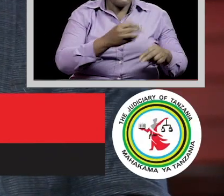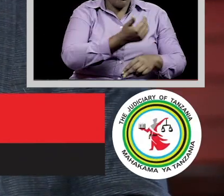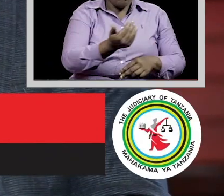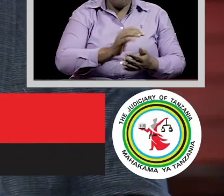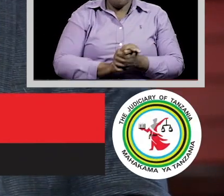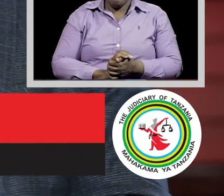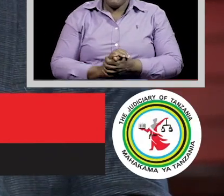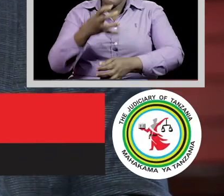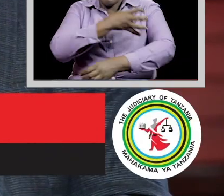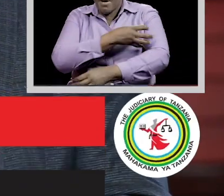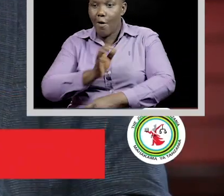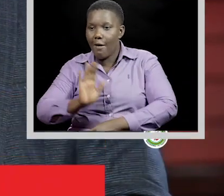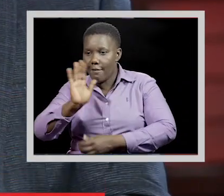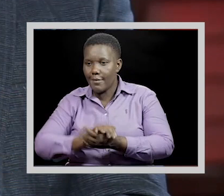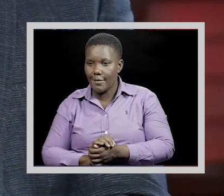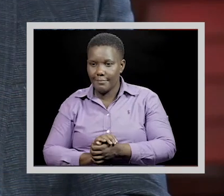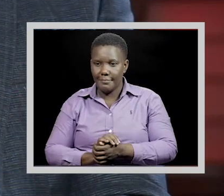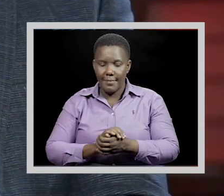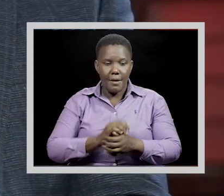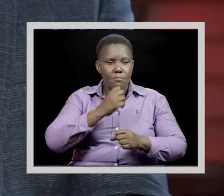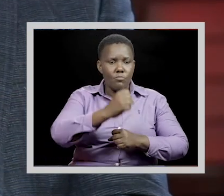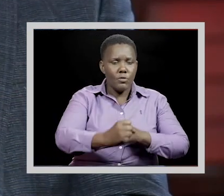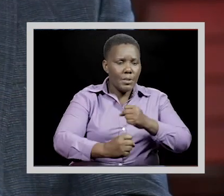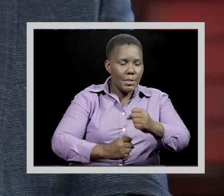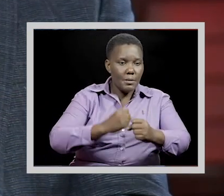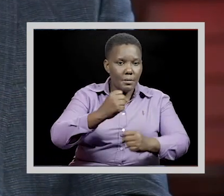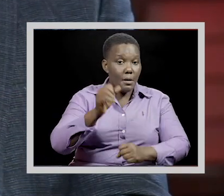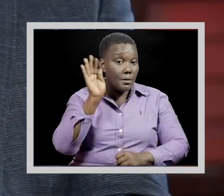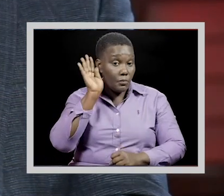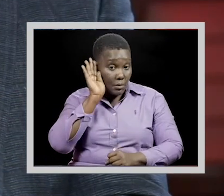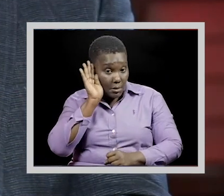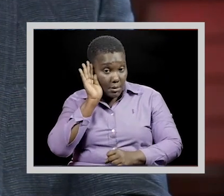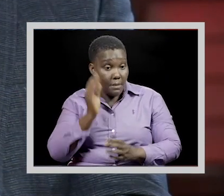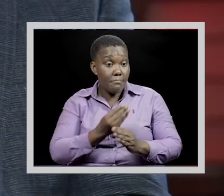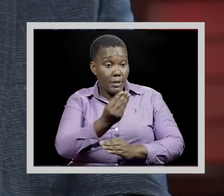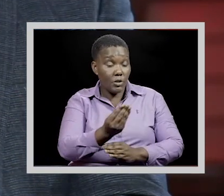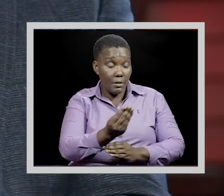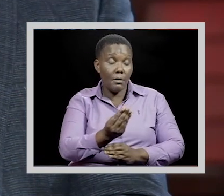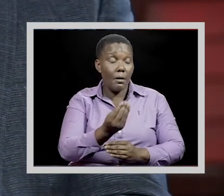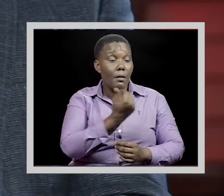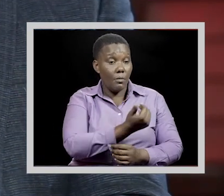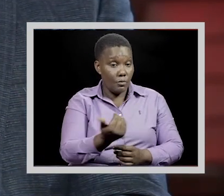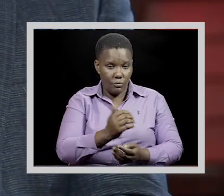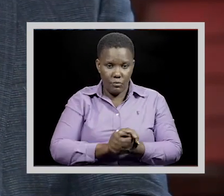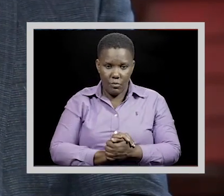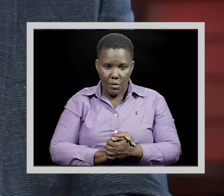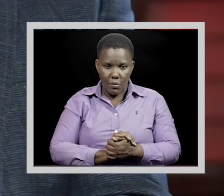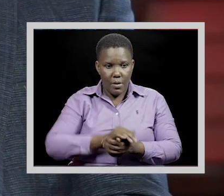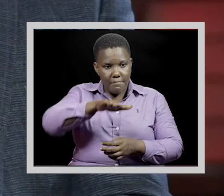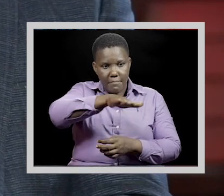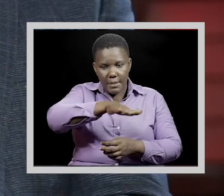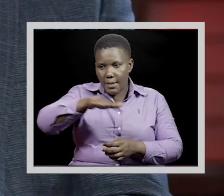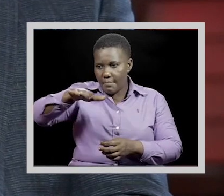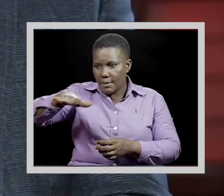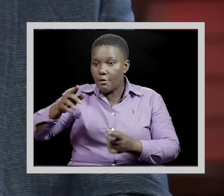jurisdiction, the procedures for proper handling of children's cases